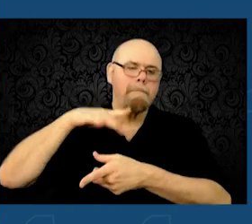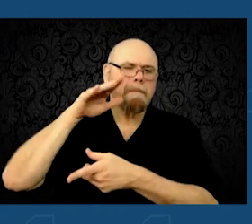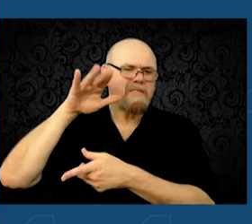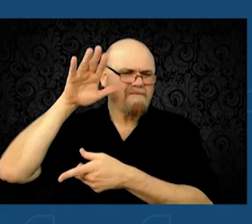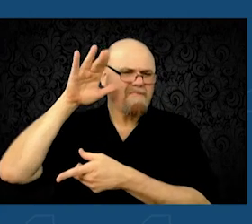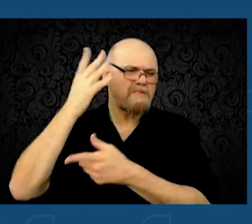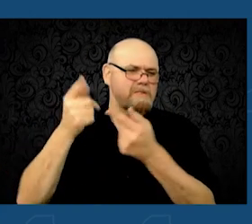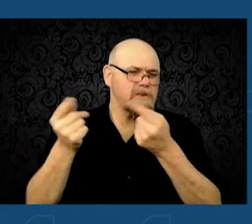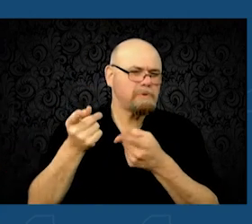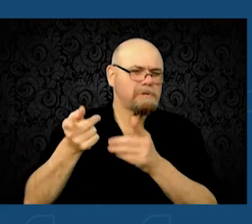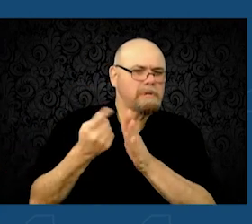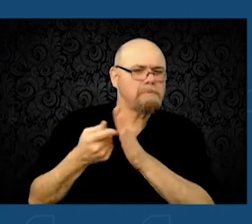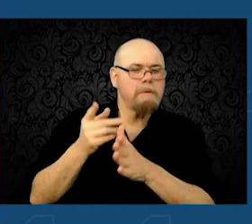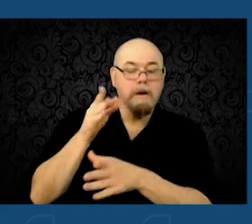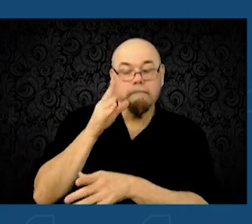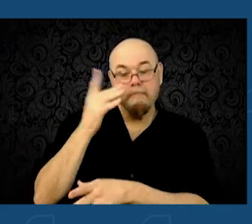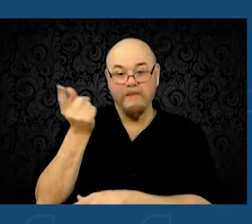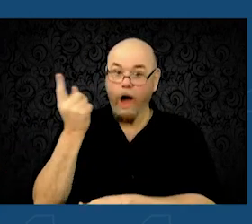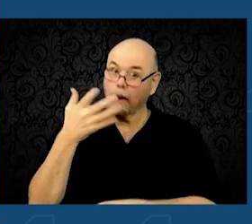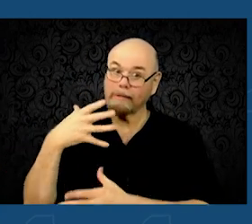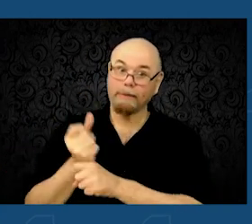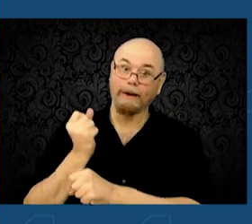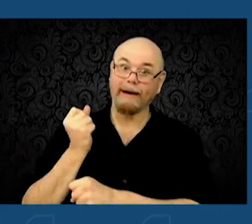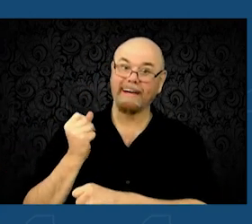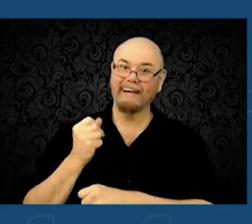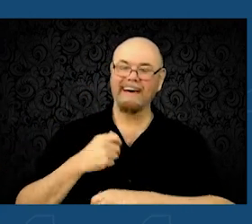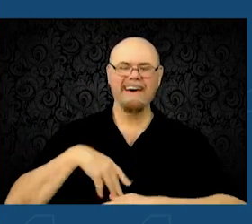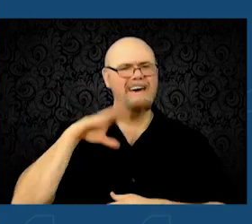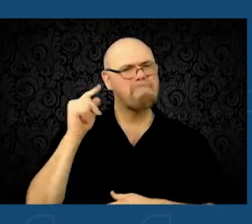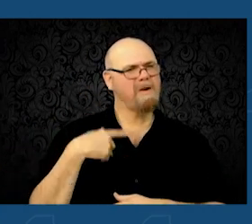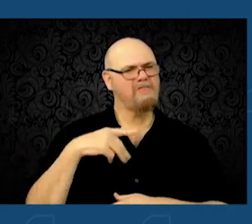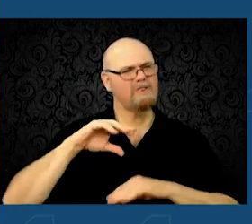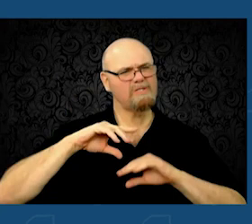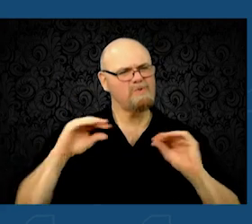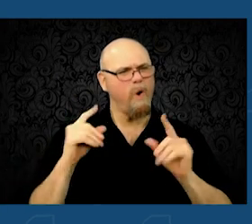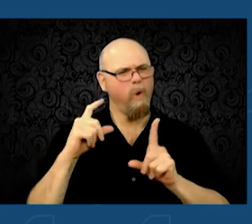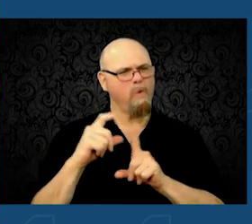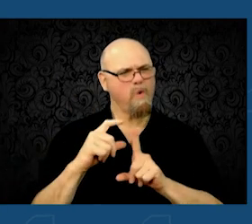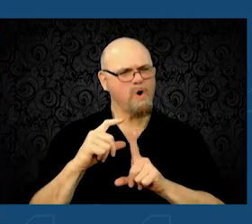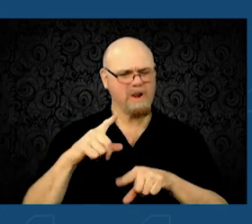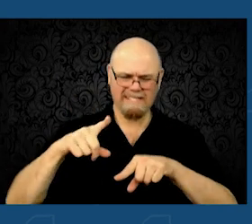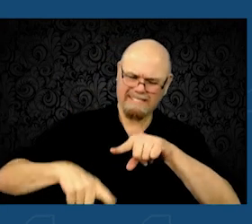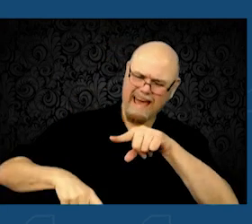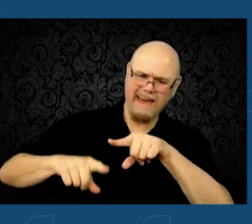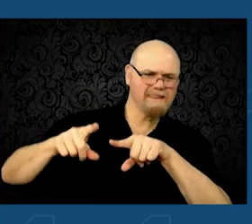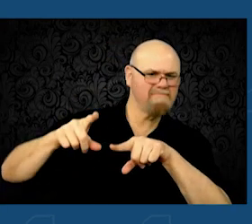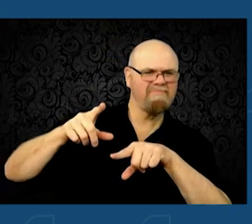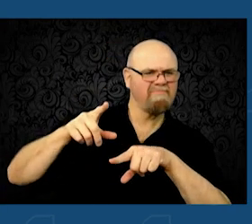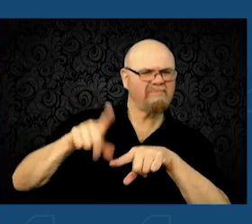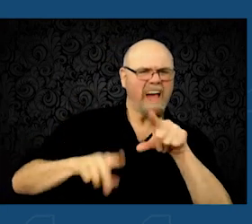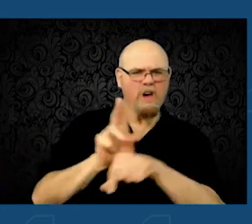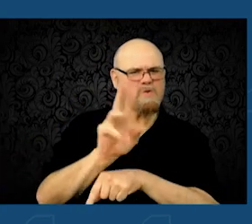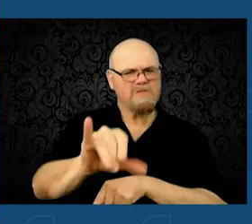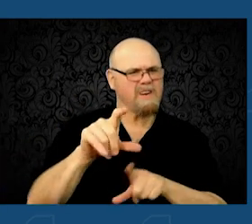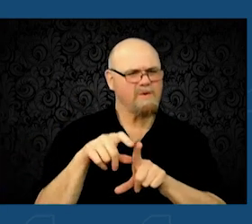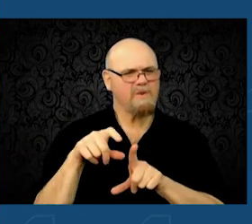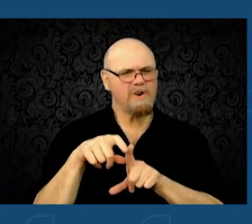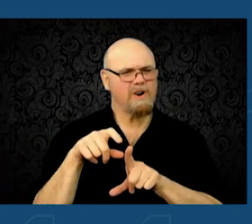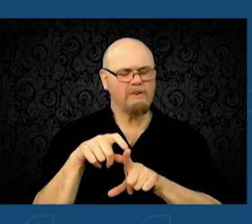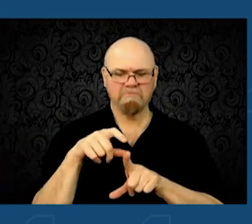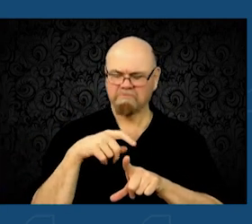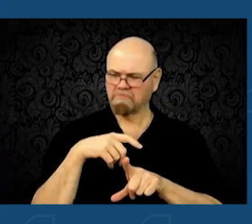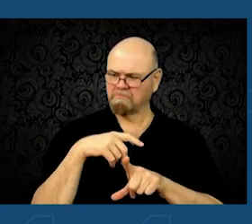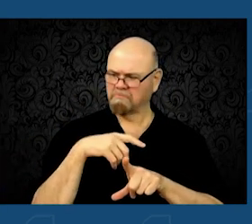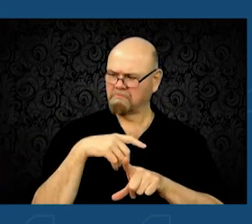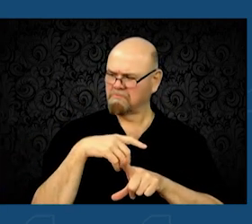she always won that one. There's no such word as can't. I want to say I was in the 3rd grade and they started